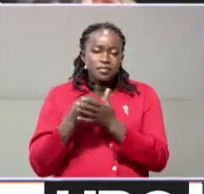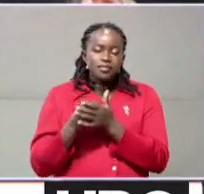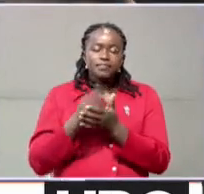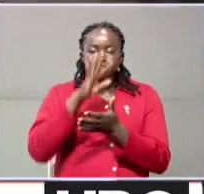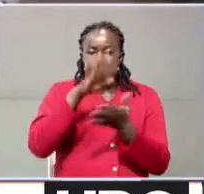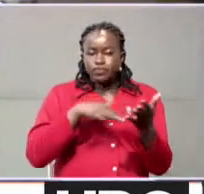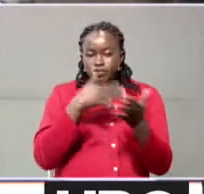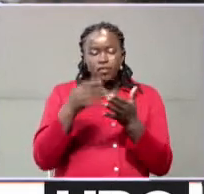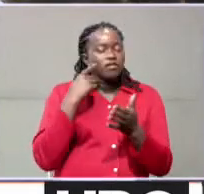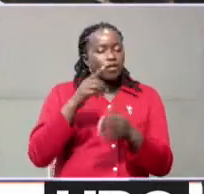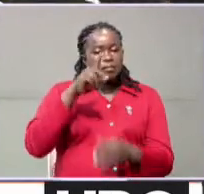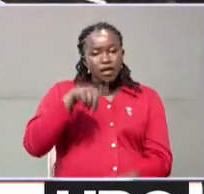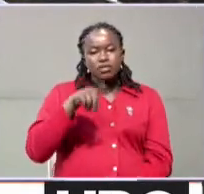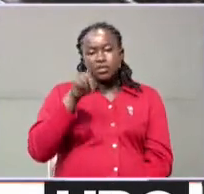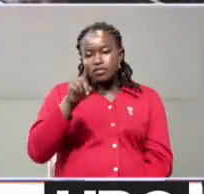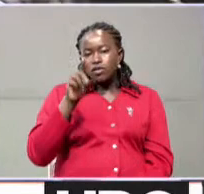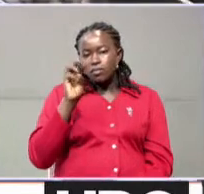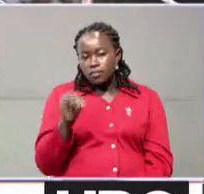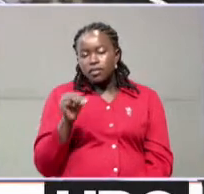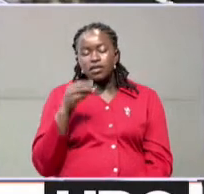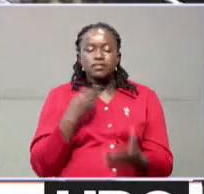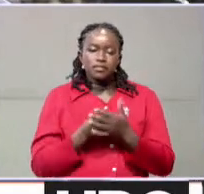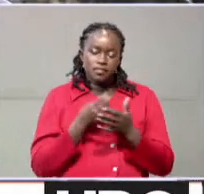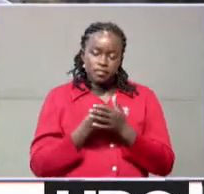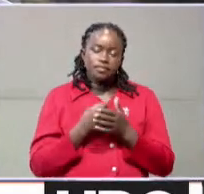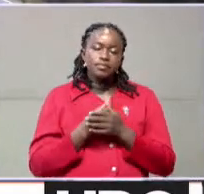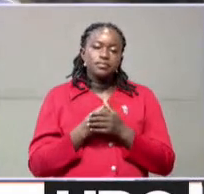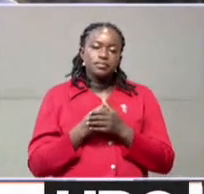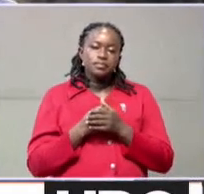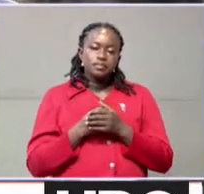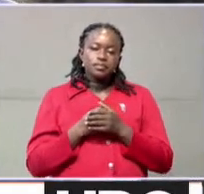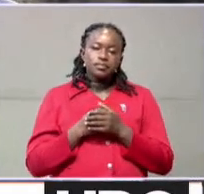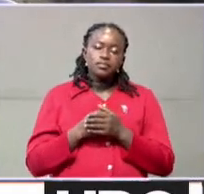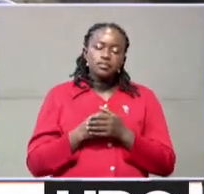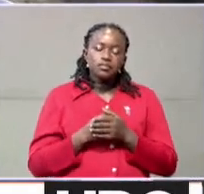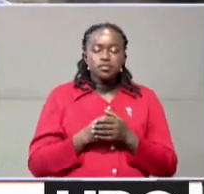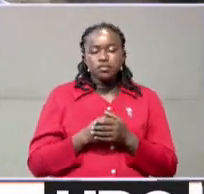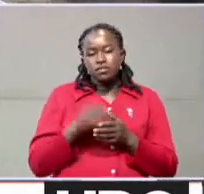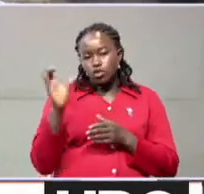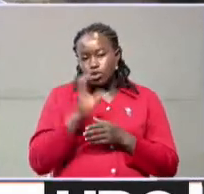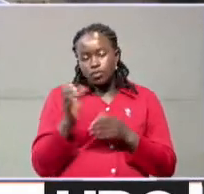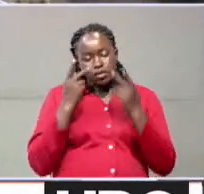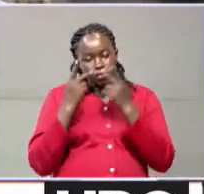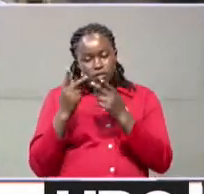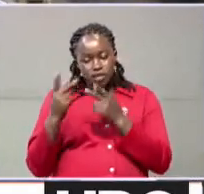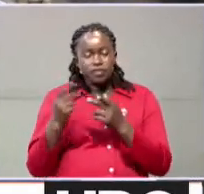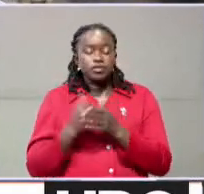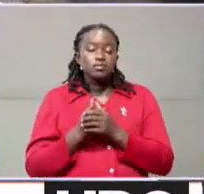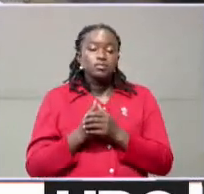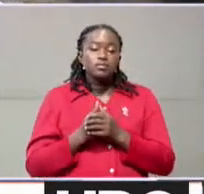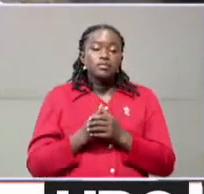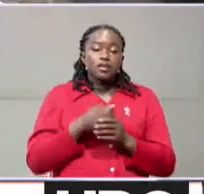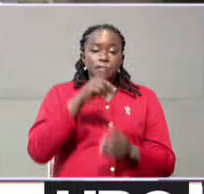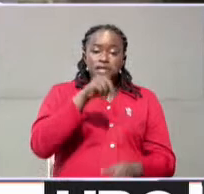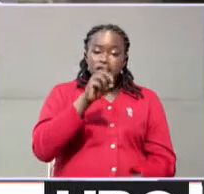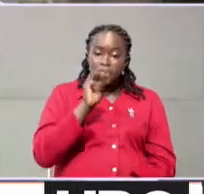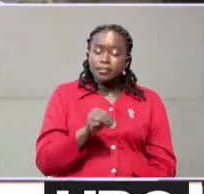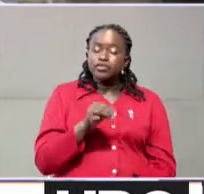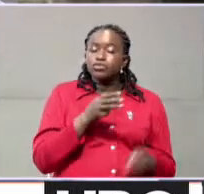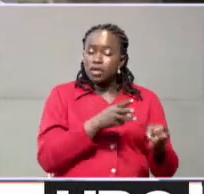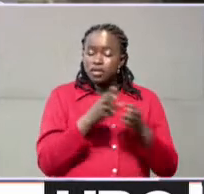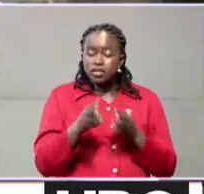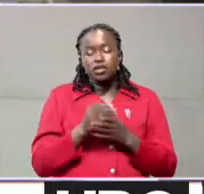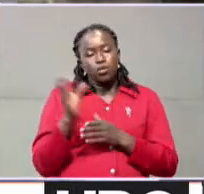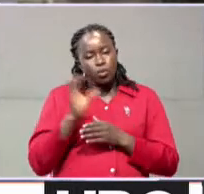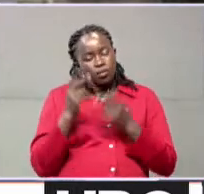development funds item 7.0 committee observations number one pdm strategy the